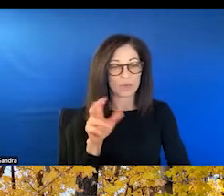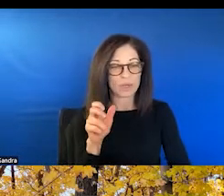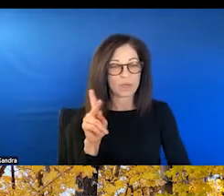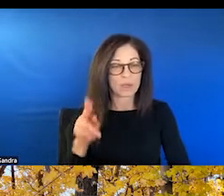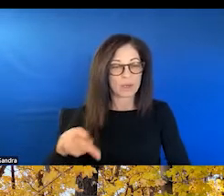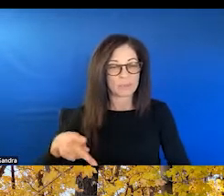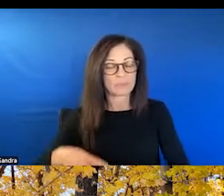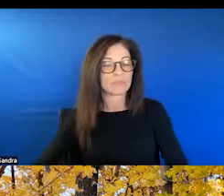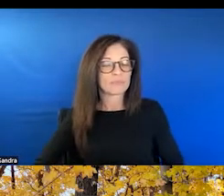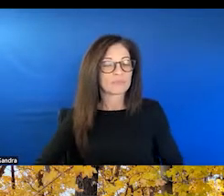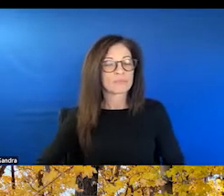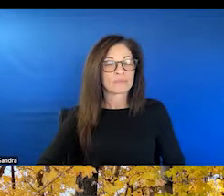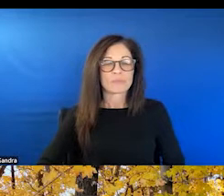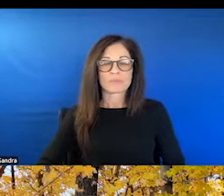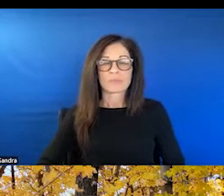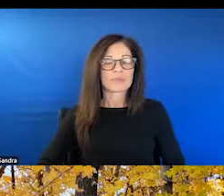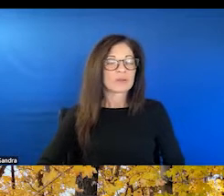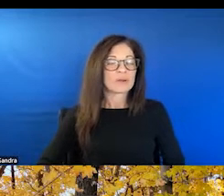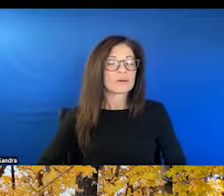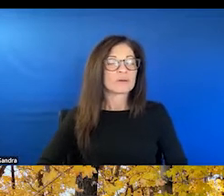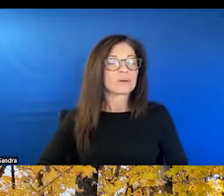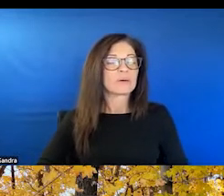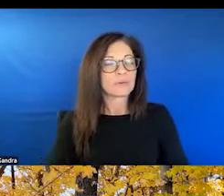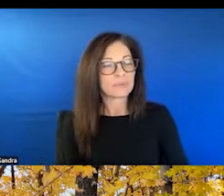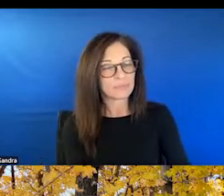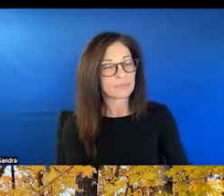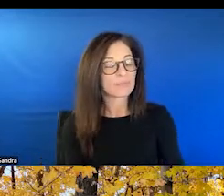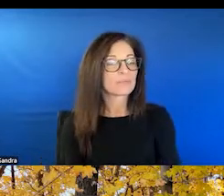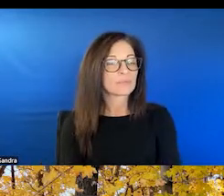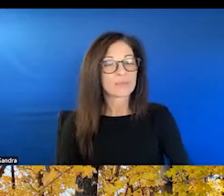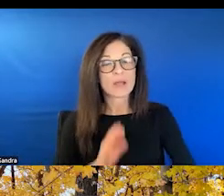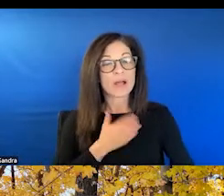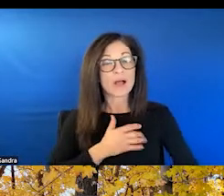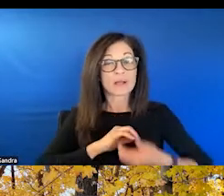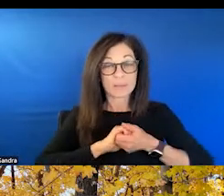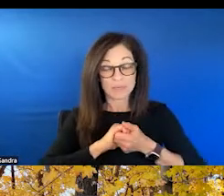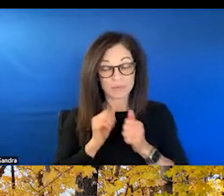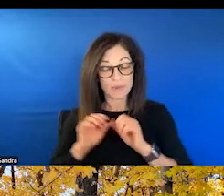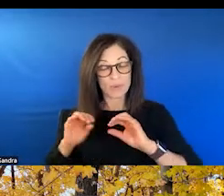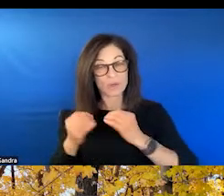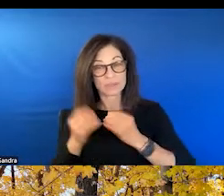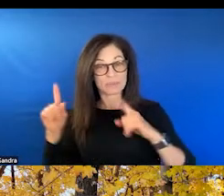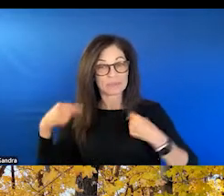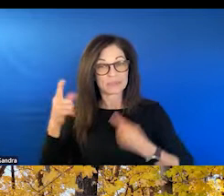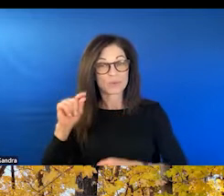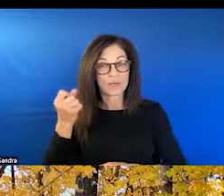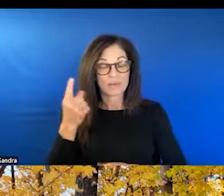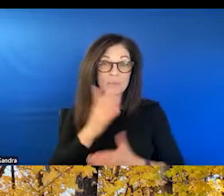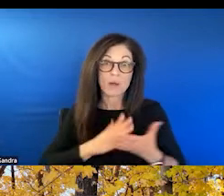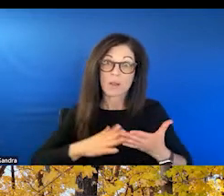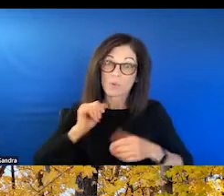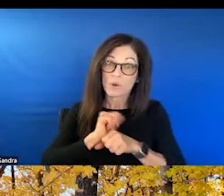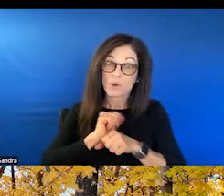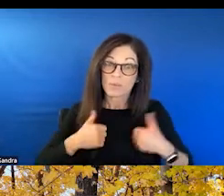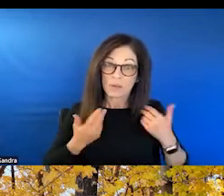So our collaboration with Lurie Children's has, as I mentioned, has been since 2011. And part of the work that young people do is that